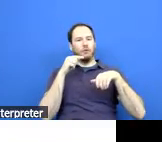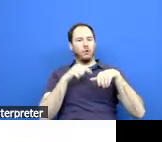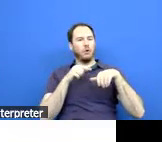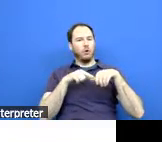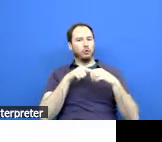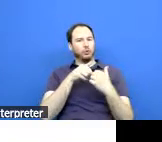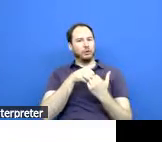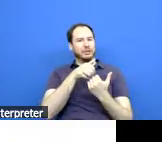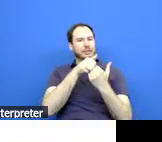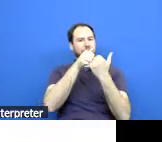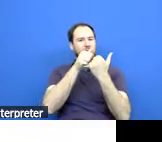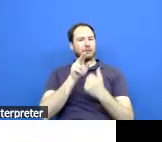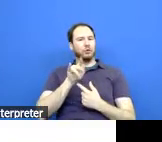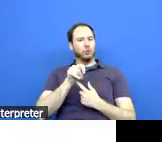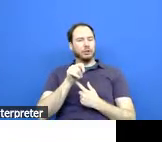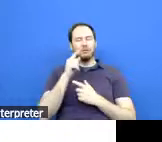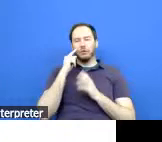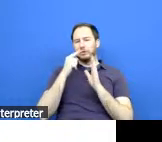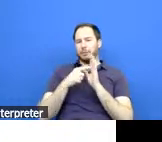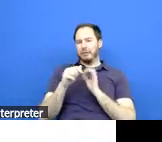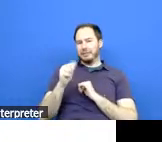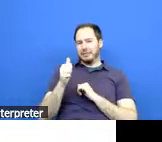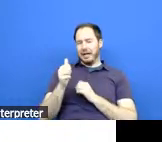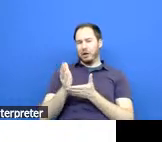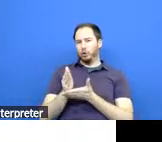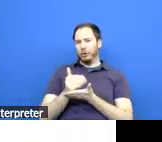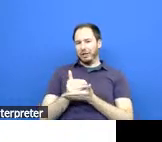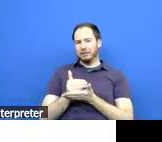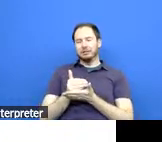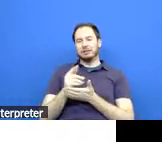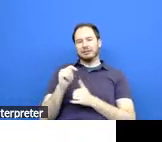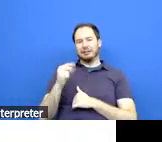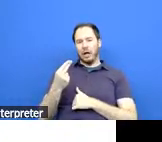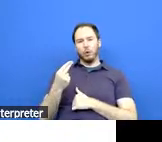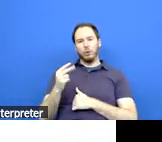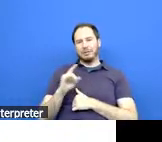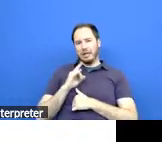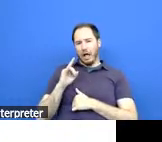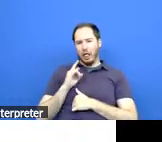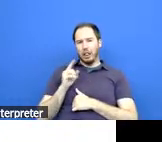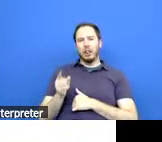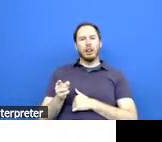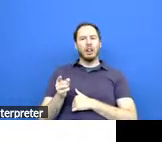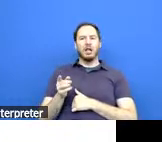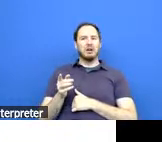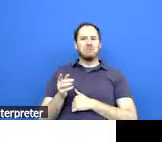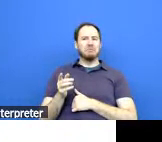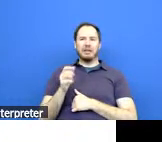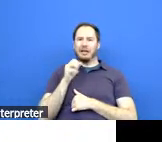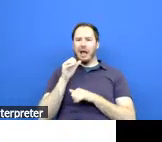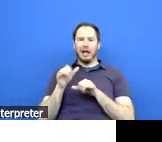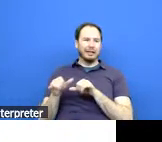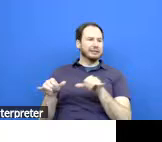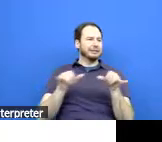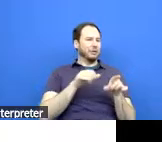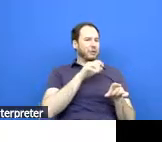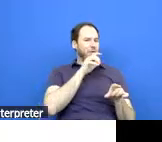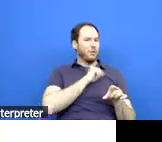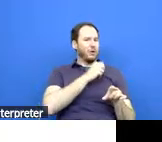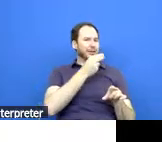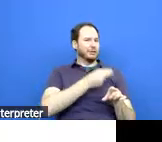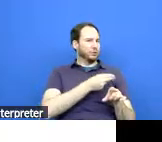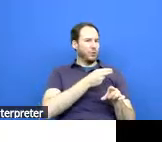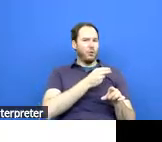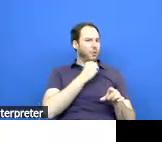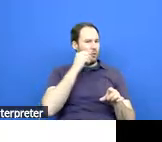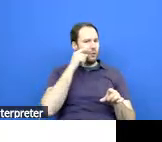units. This is for the 10 units where they're more a townhome style, which isn't really consistent with the older historical homes. So